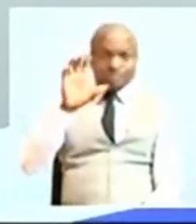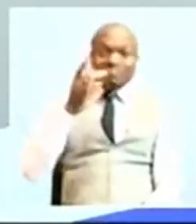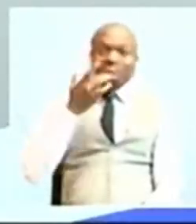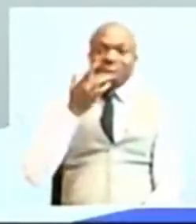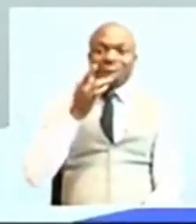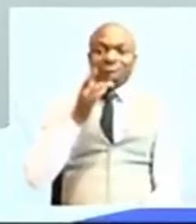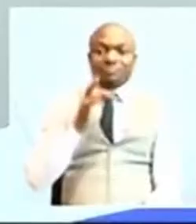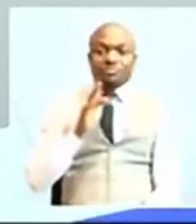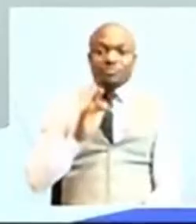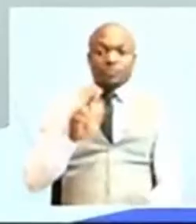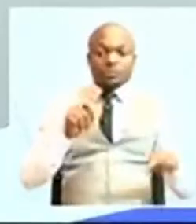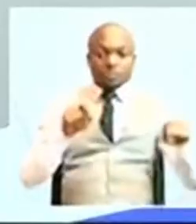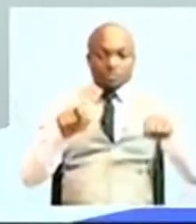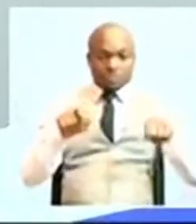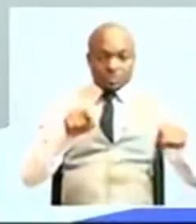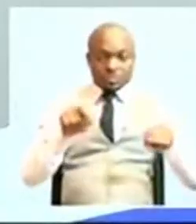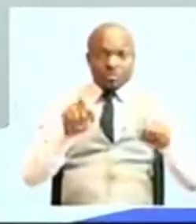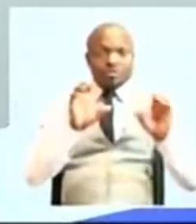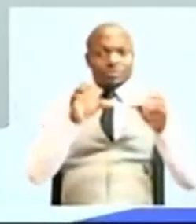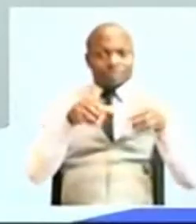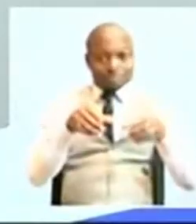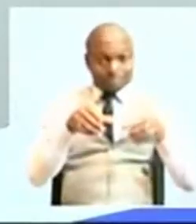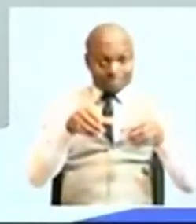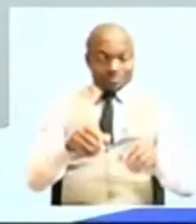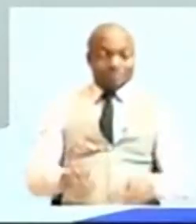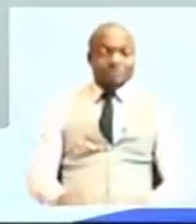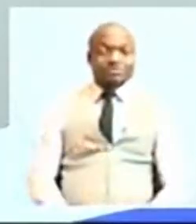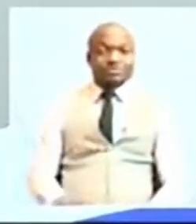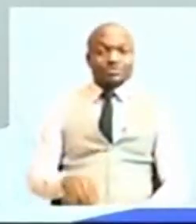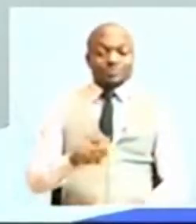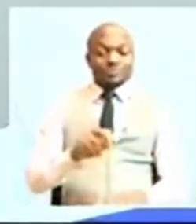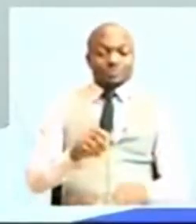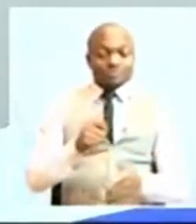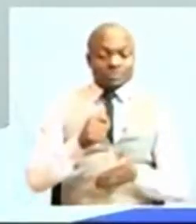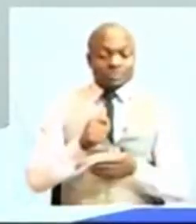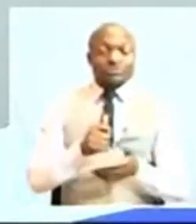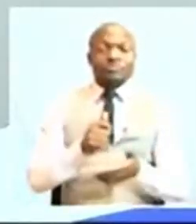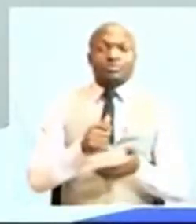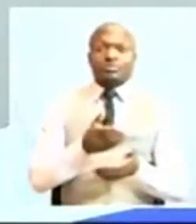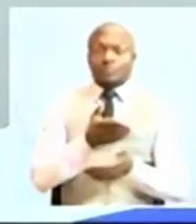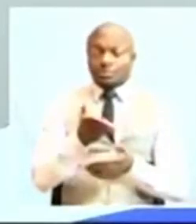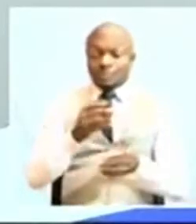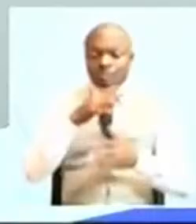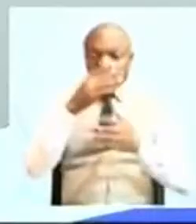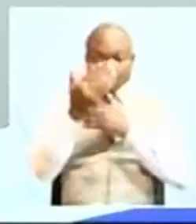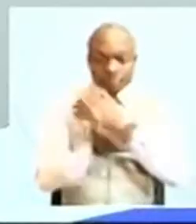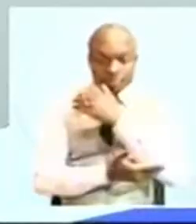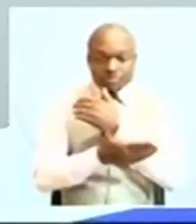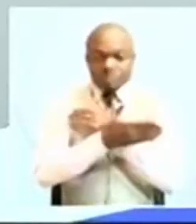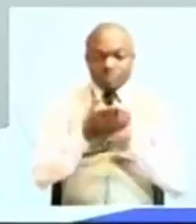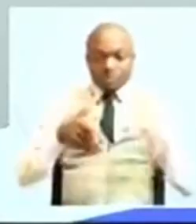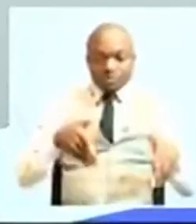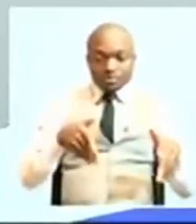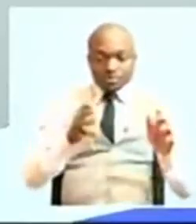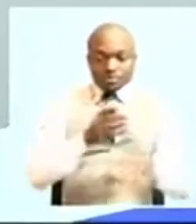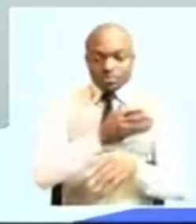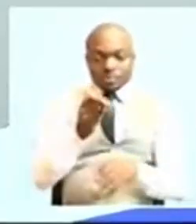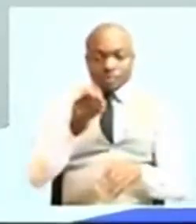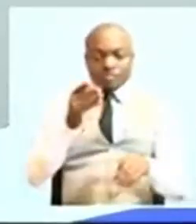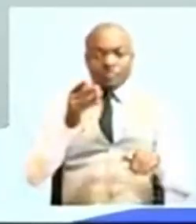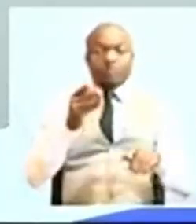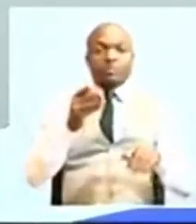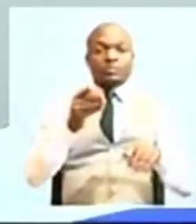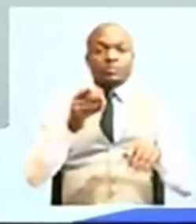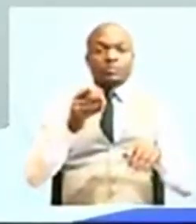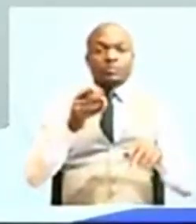privileged to chair your committee. On behalf of the committee, I would like to once again welcome you and allow you to take us through your